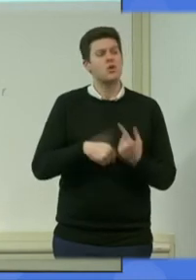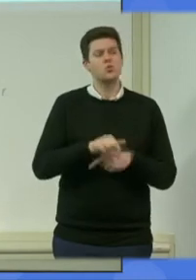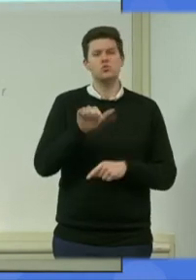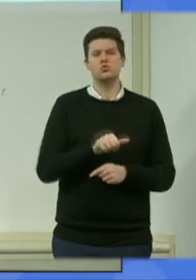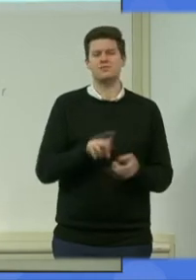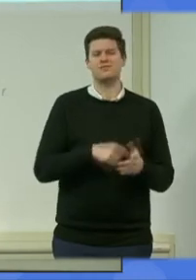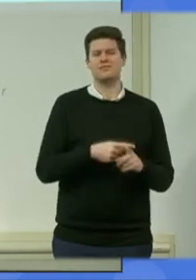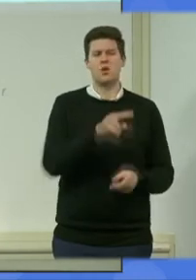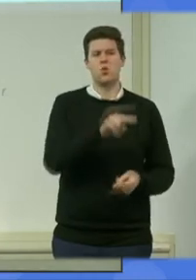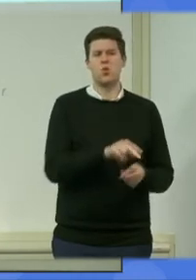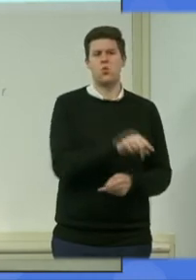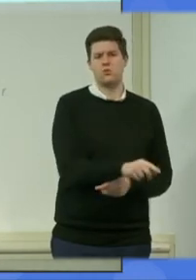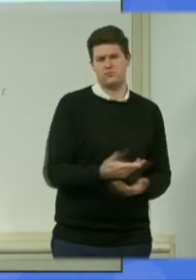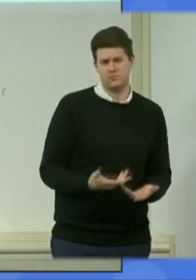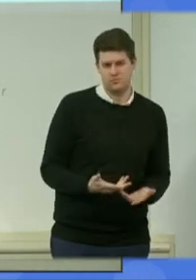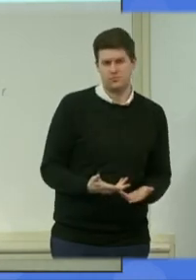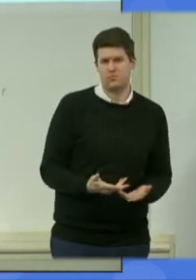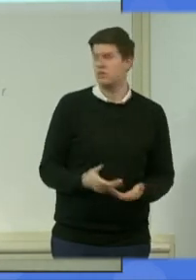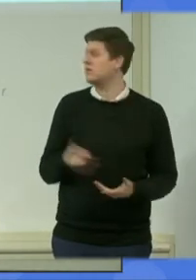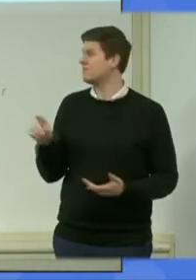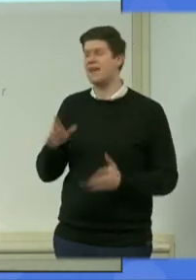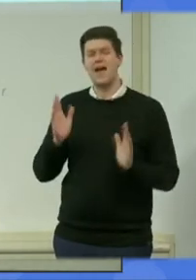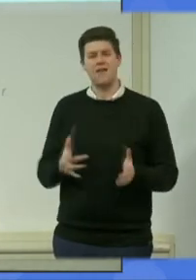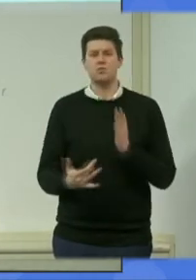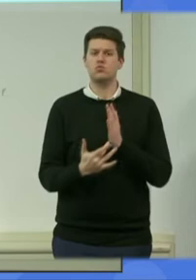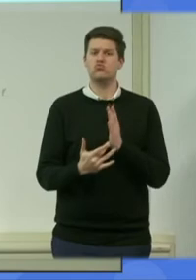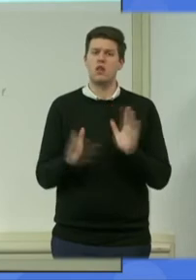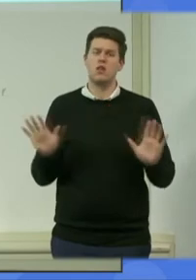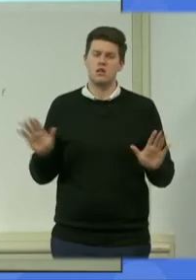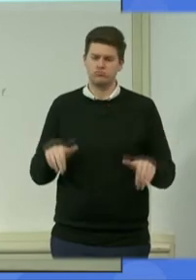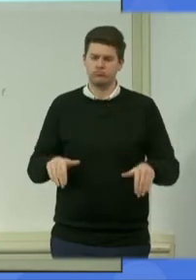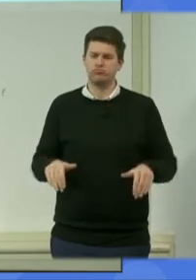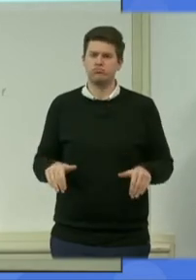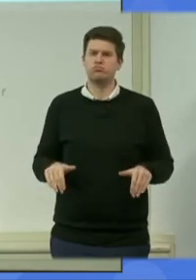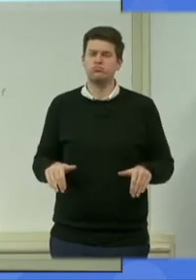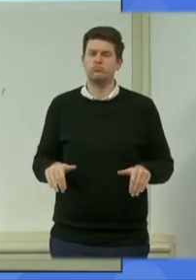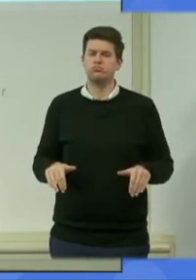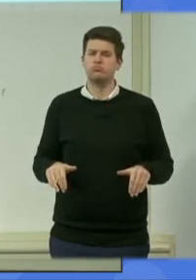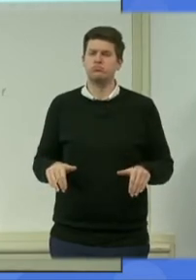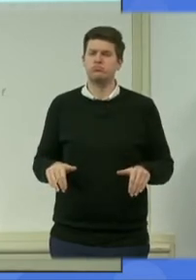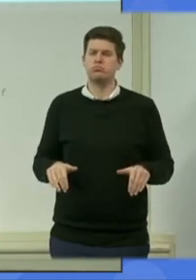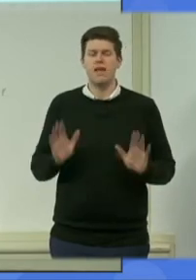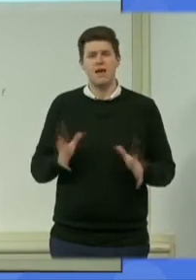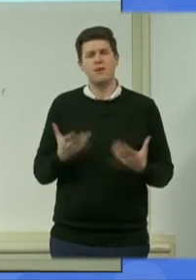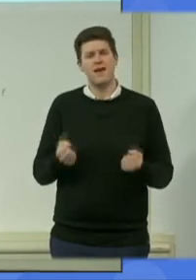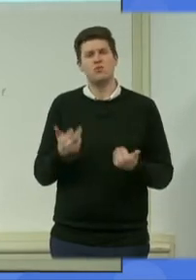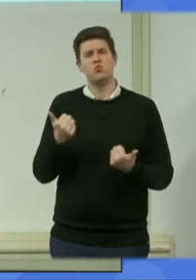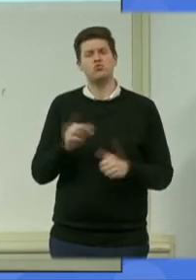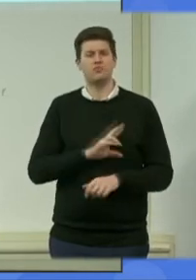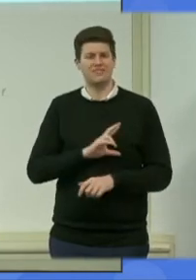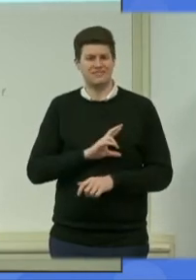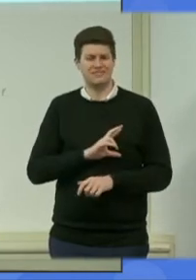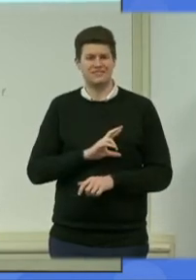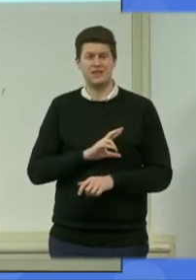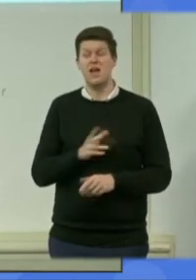It should be neutral as a benchmark. Don't introduce these distortions unless there's a good reason, because otherwise all you're doing is making it more